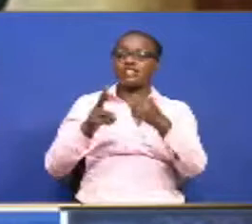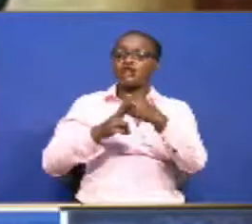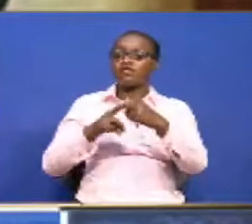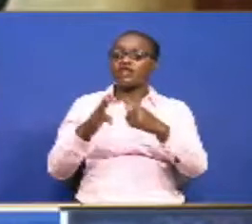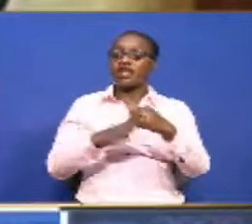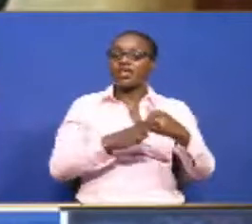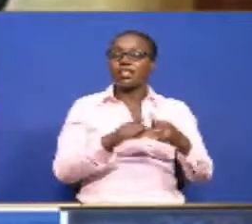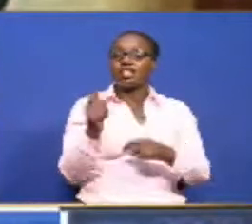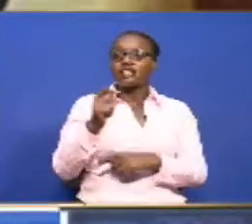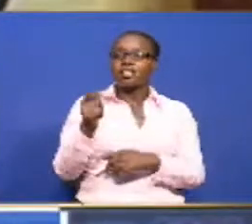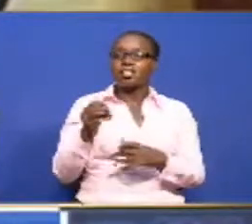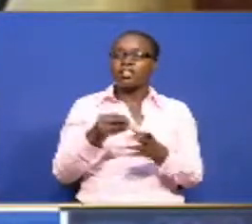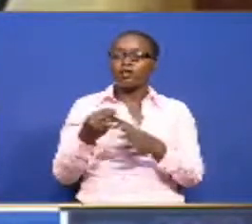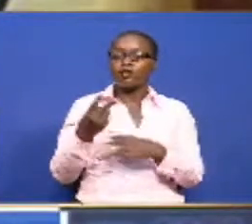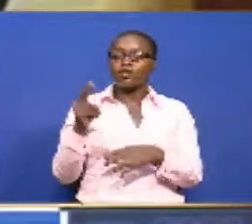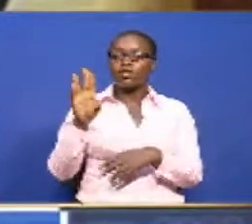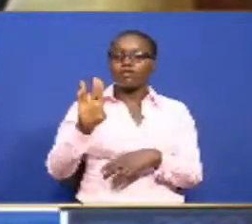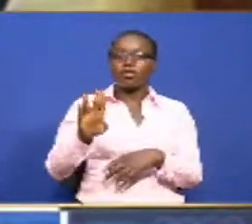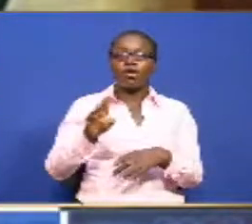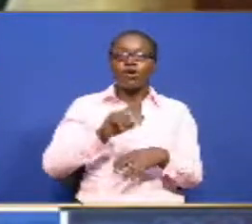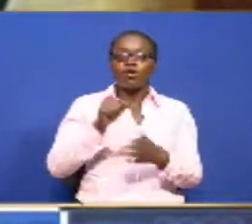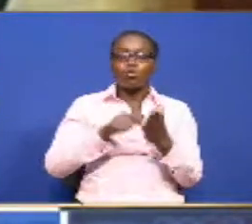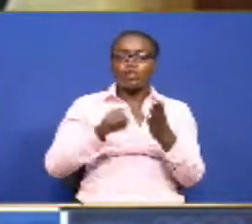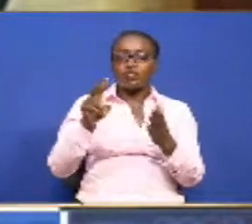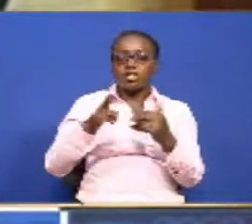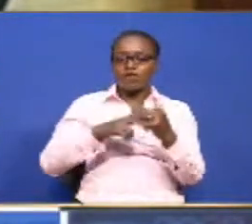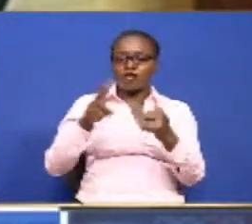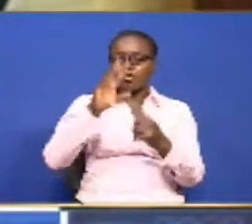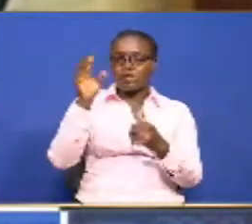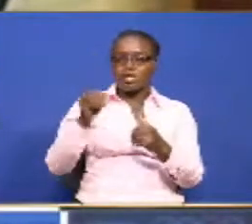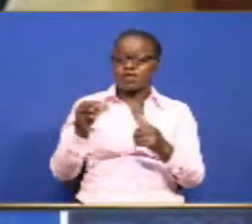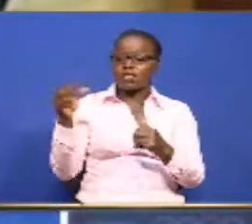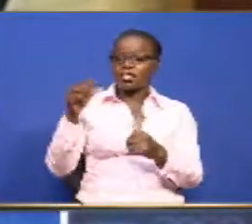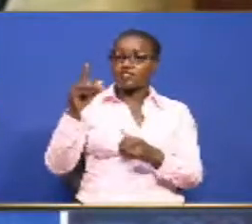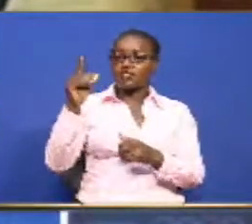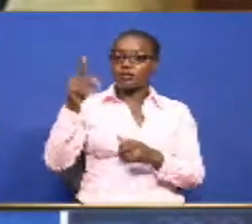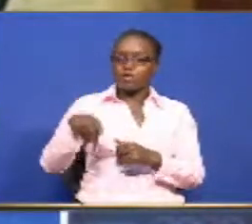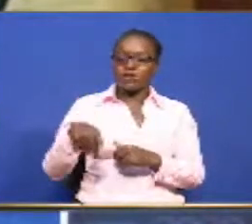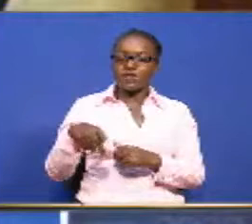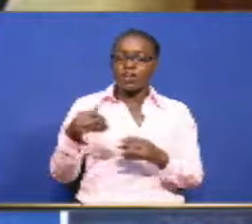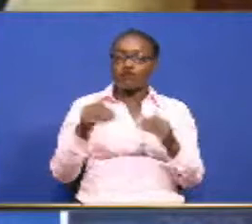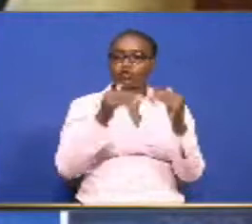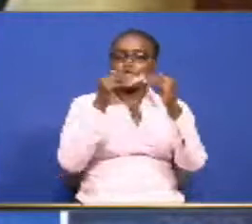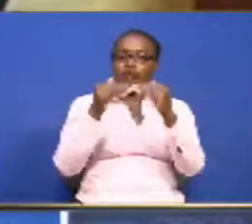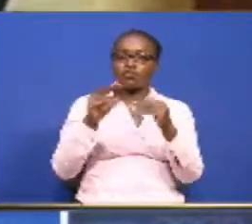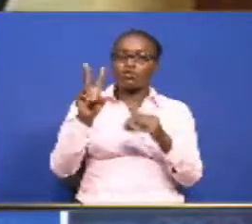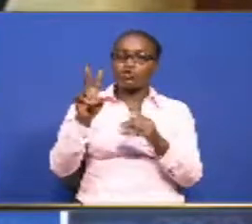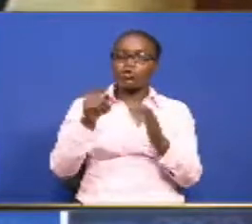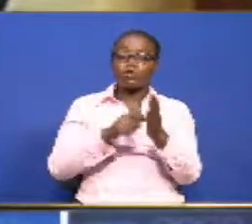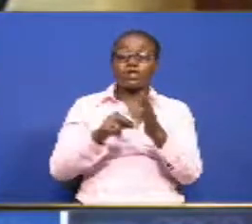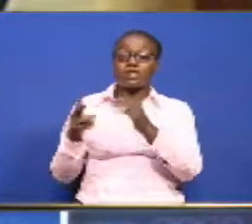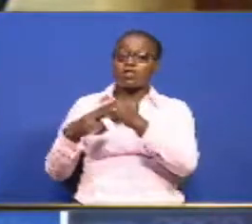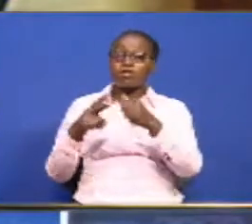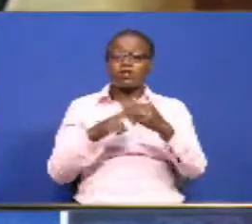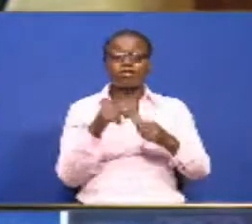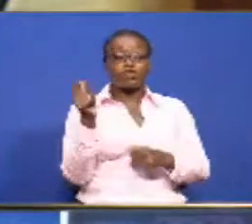or 24.7% of GDP from the estimated levels of Kenya shilling 2.77 trillion